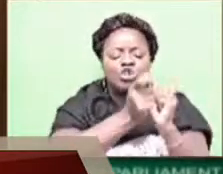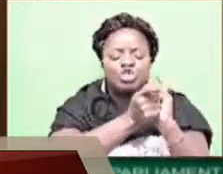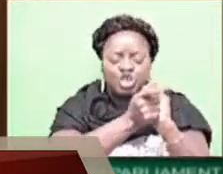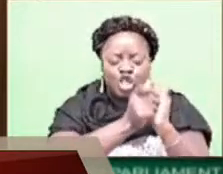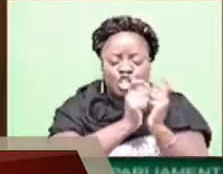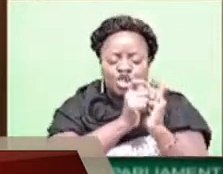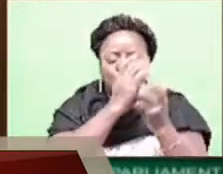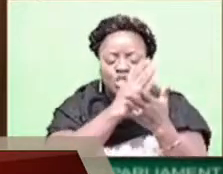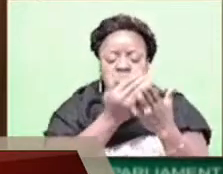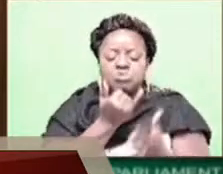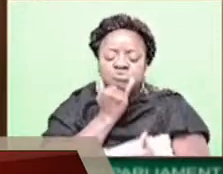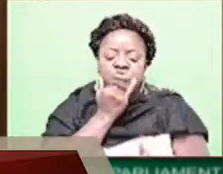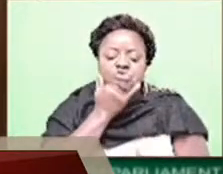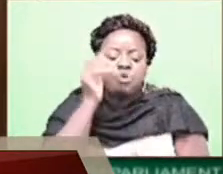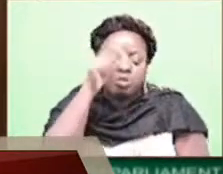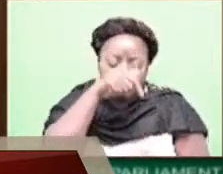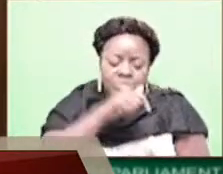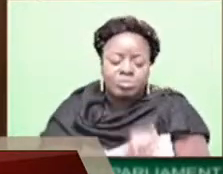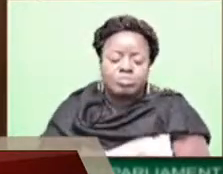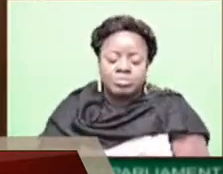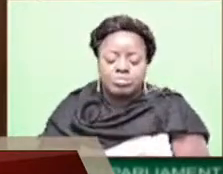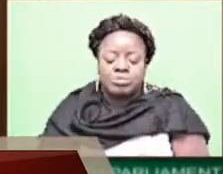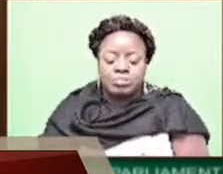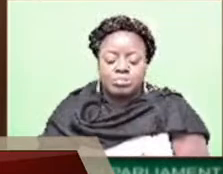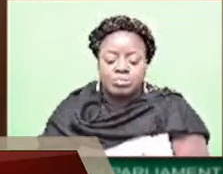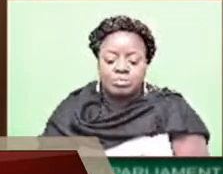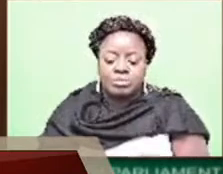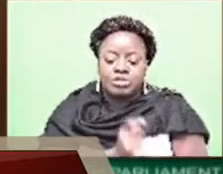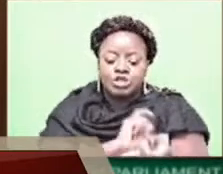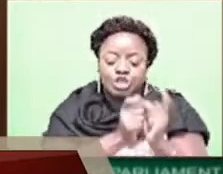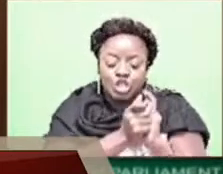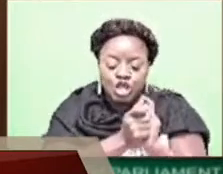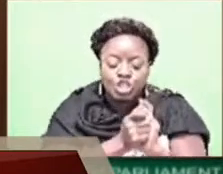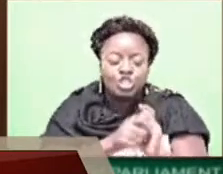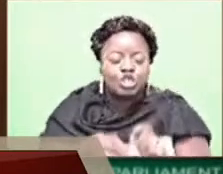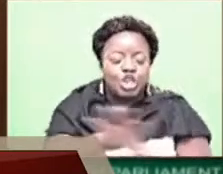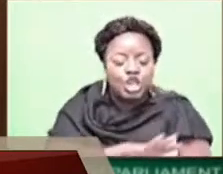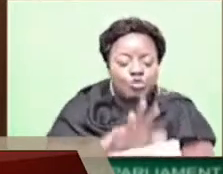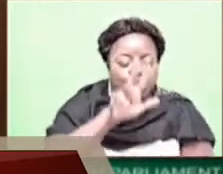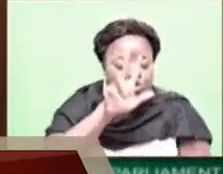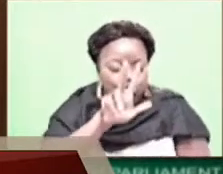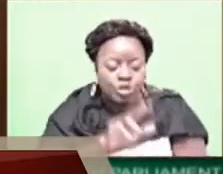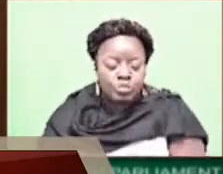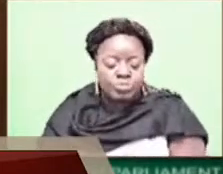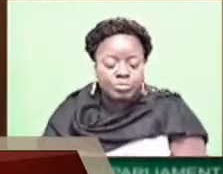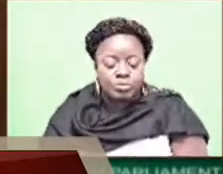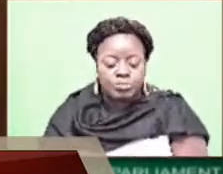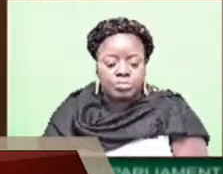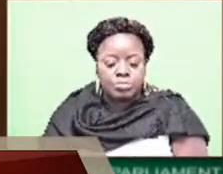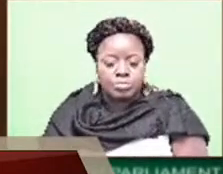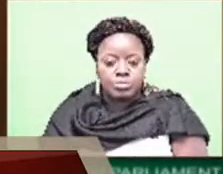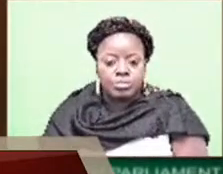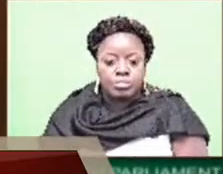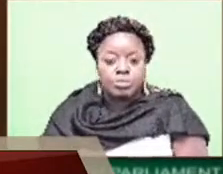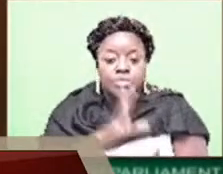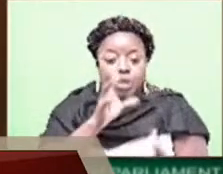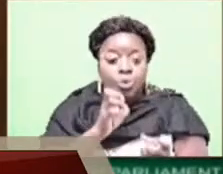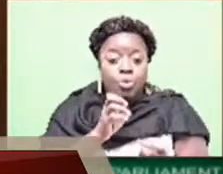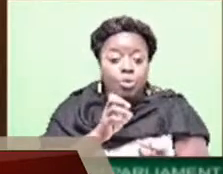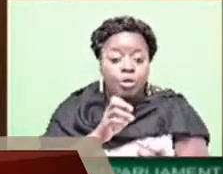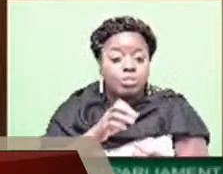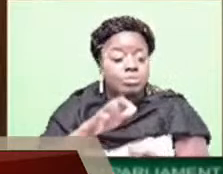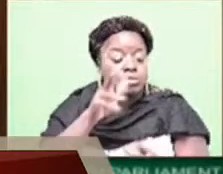bill to subsection 2, changing to subsection 3. I look forward to contributions coming from honourable